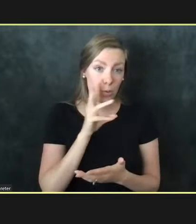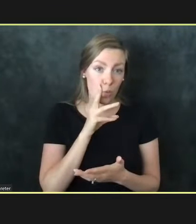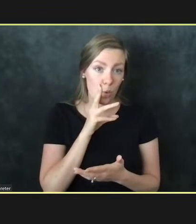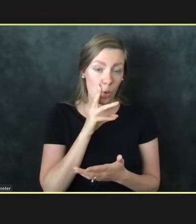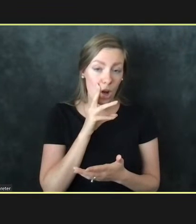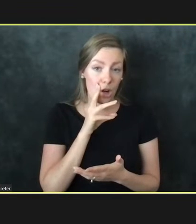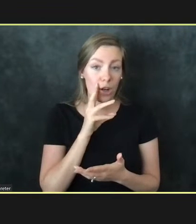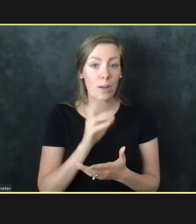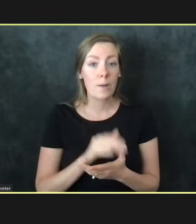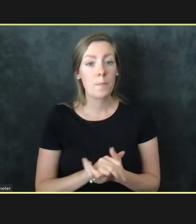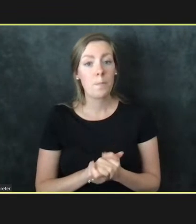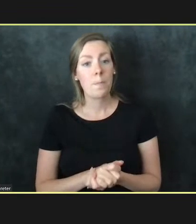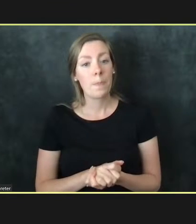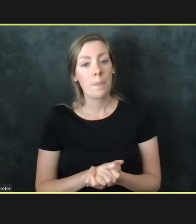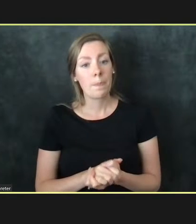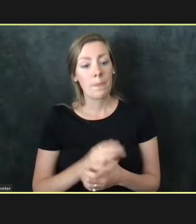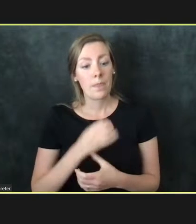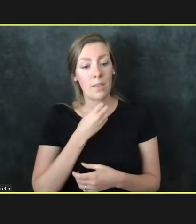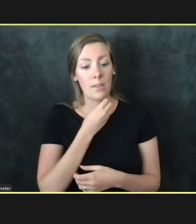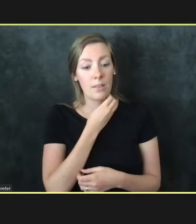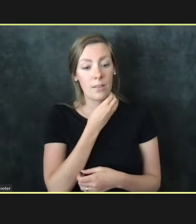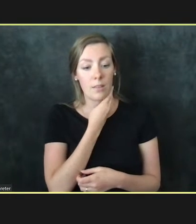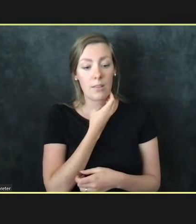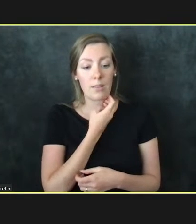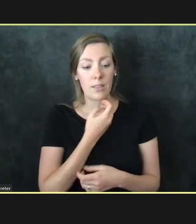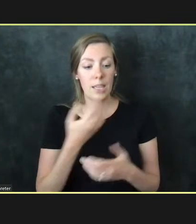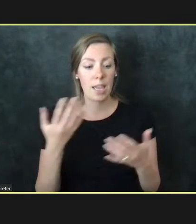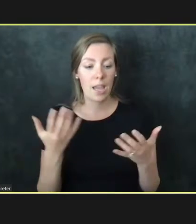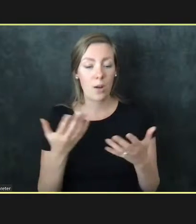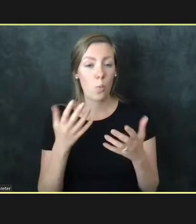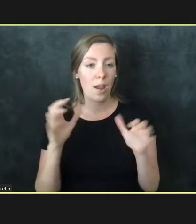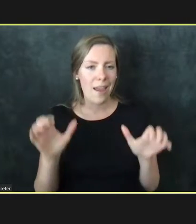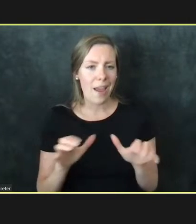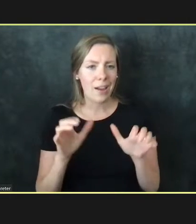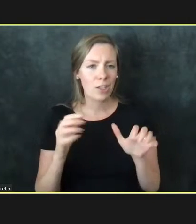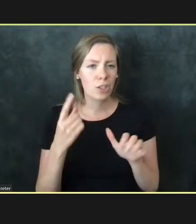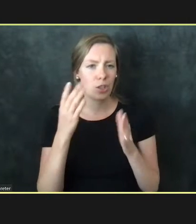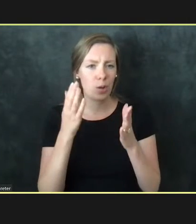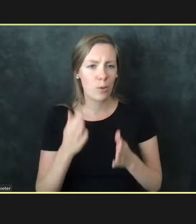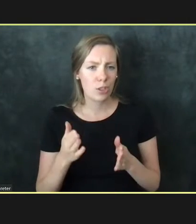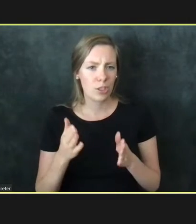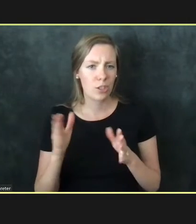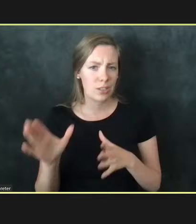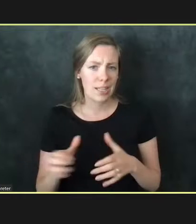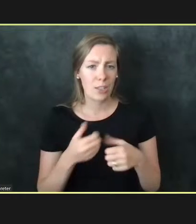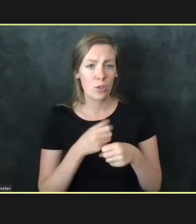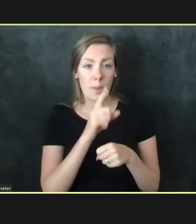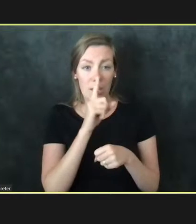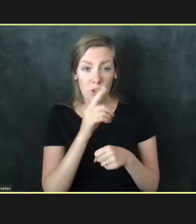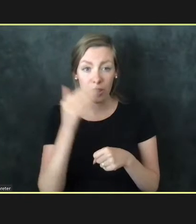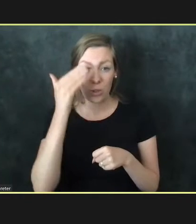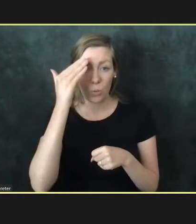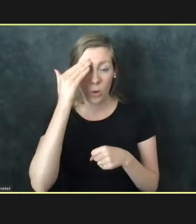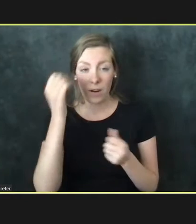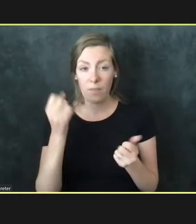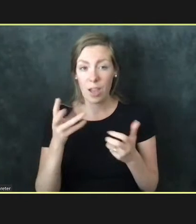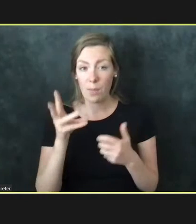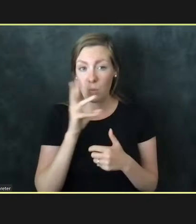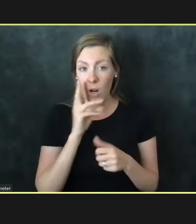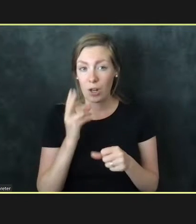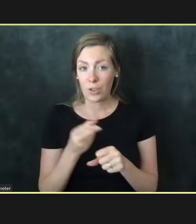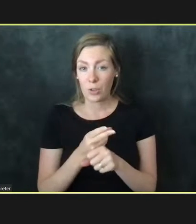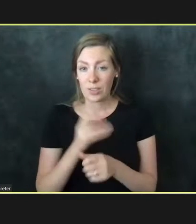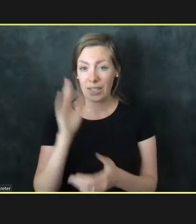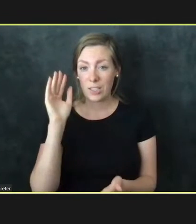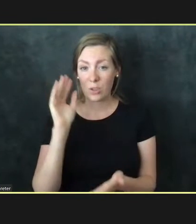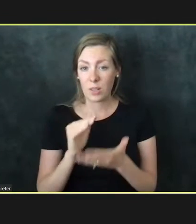in the reservoirs or is in the reservoirs, and cuánta what agua, actions one could take agua hay to be aware of how much water they're using and to minimize it.